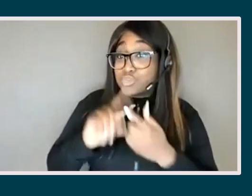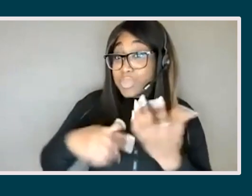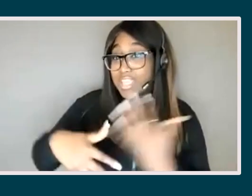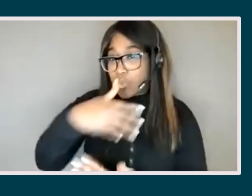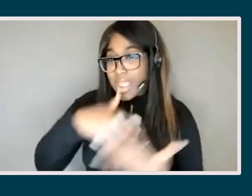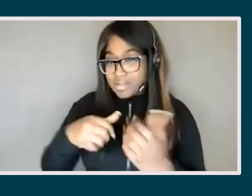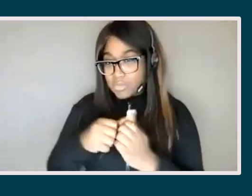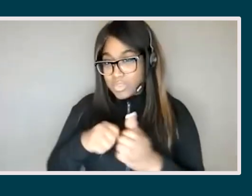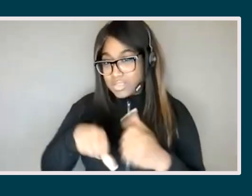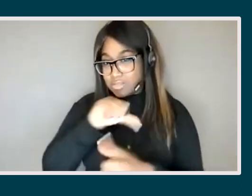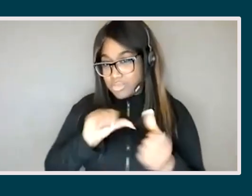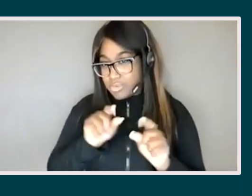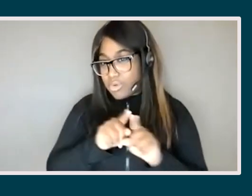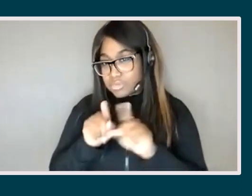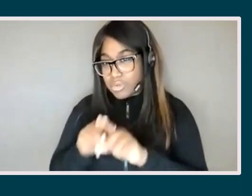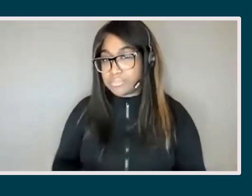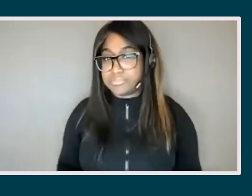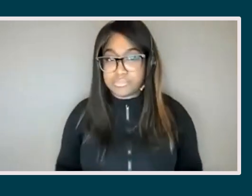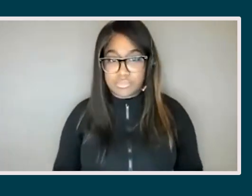also. Yeah.